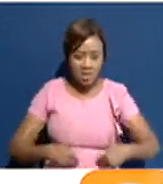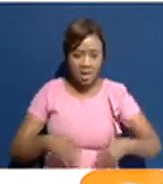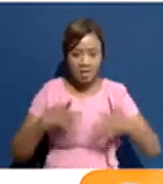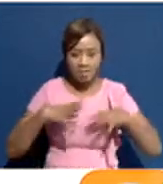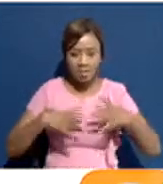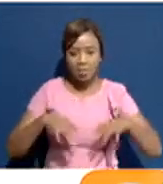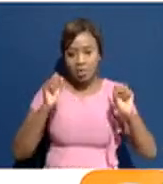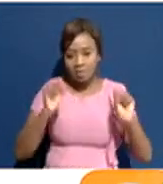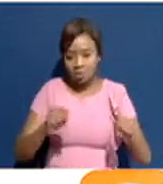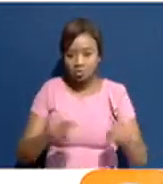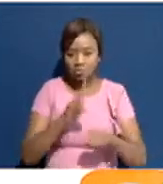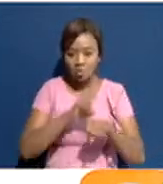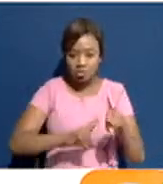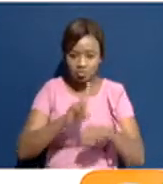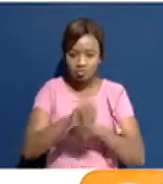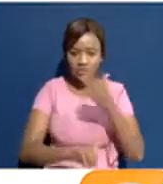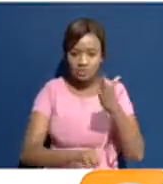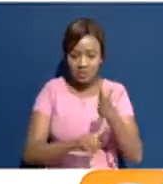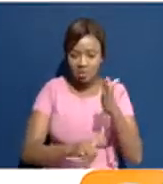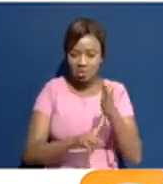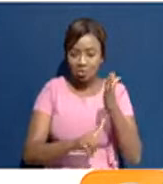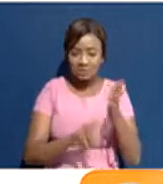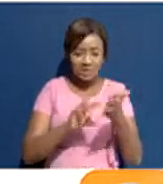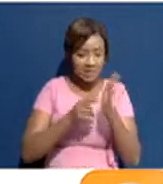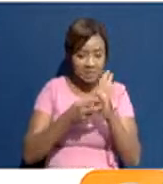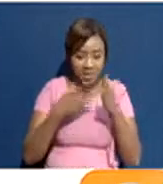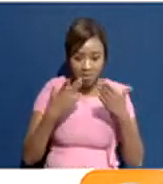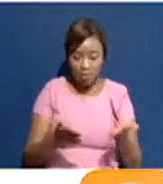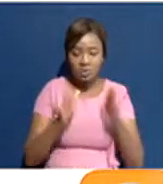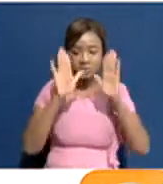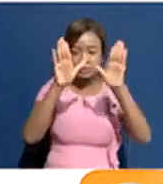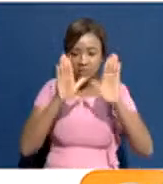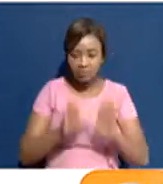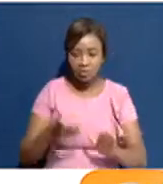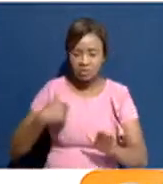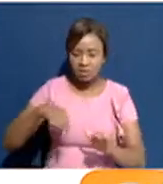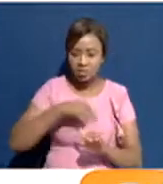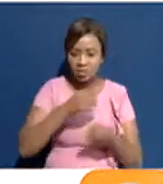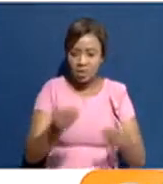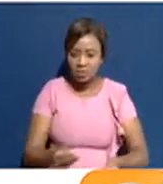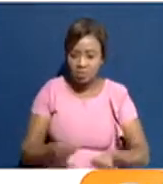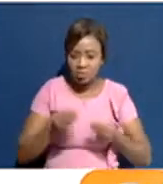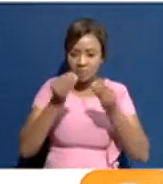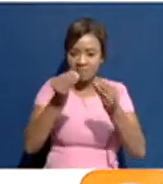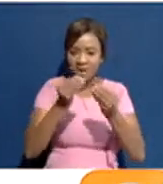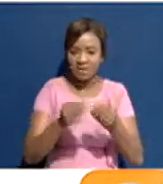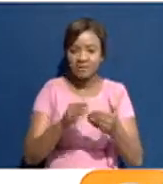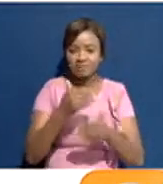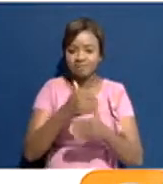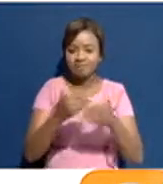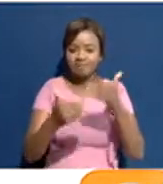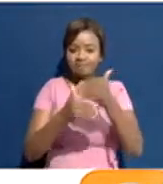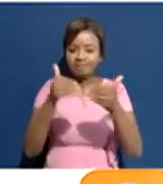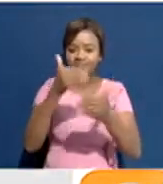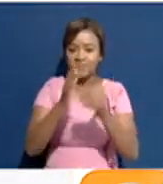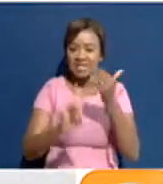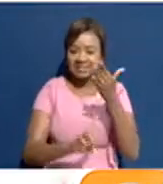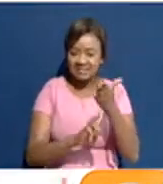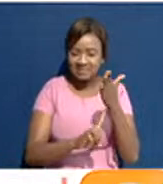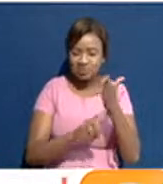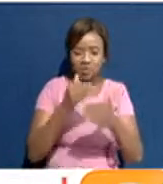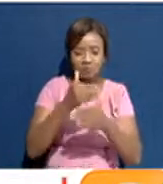use technology, it is necessary for us to provide the infrastructure, the digital